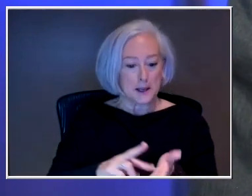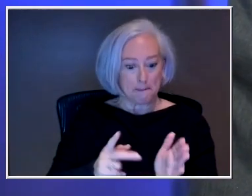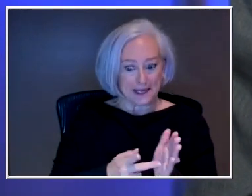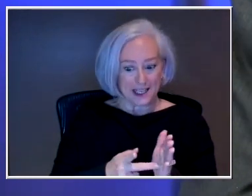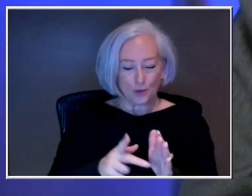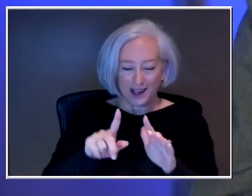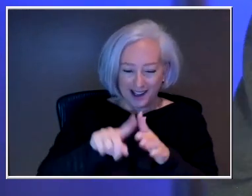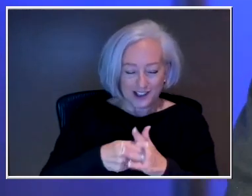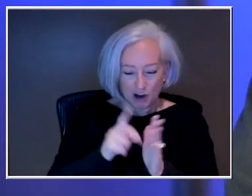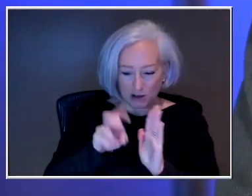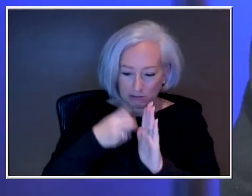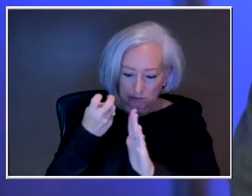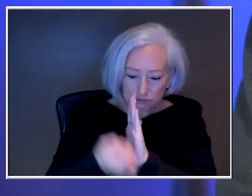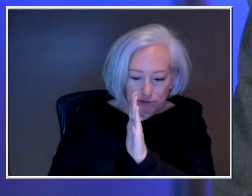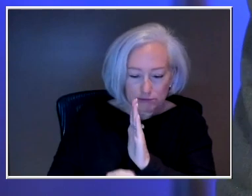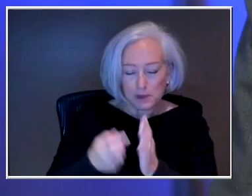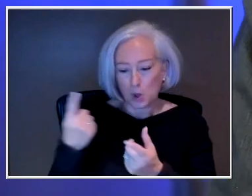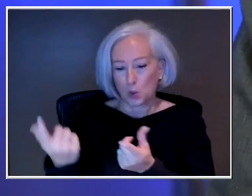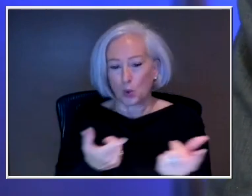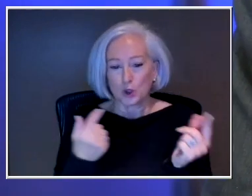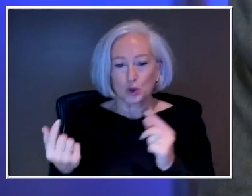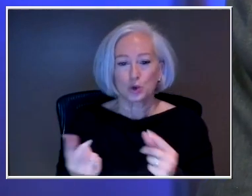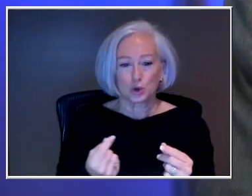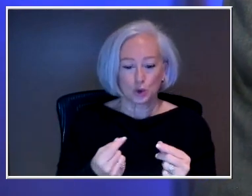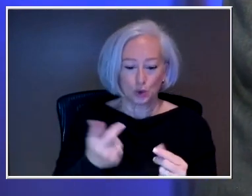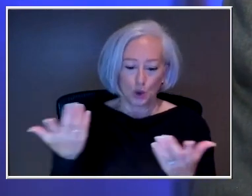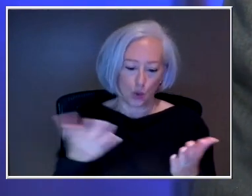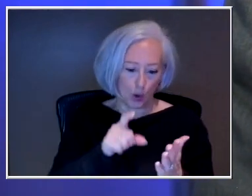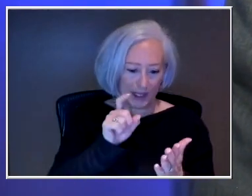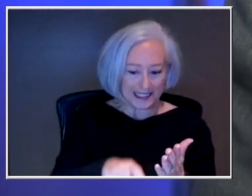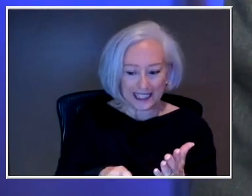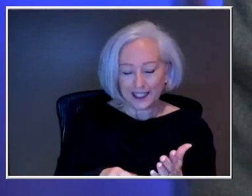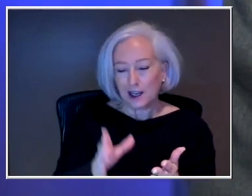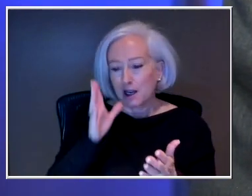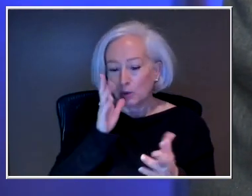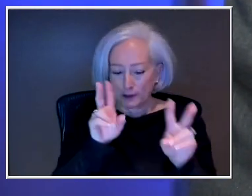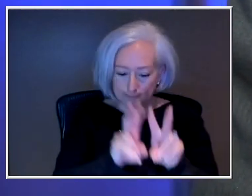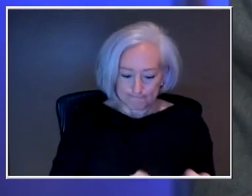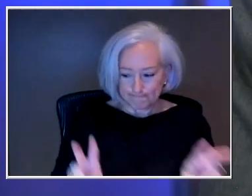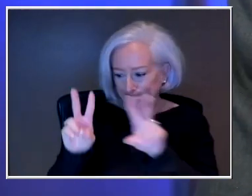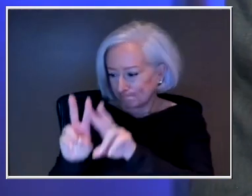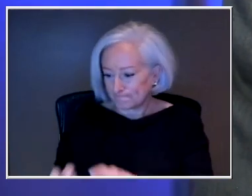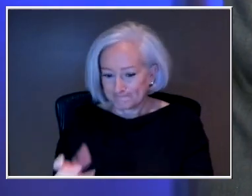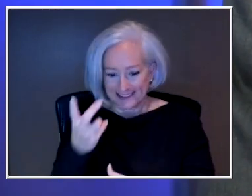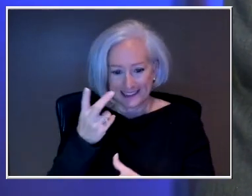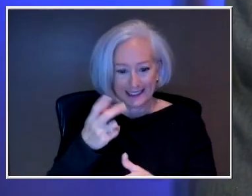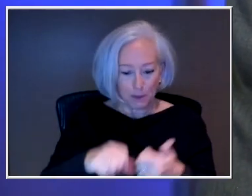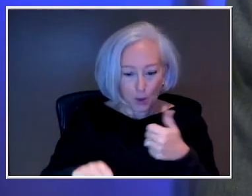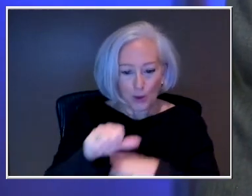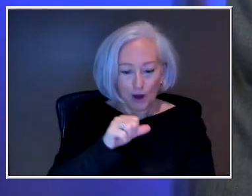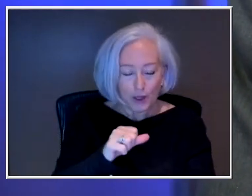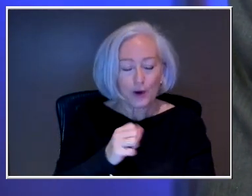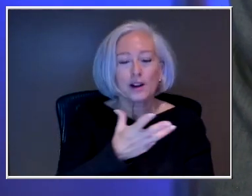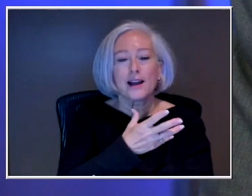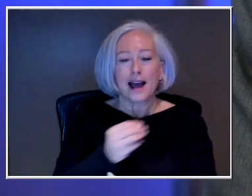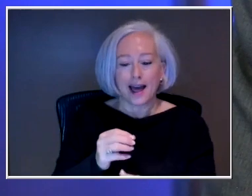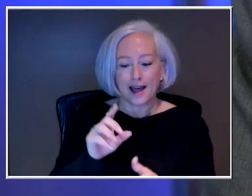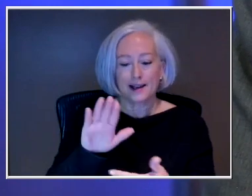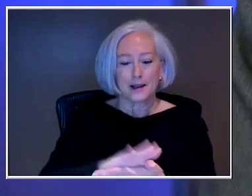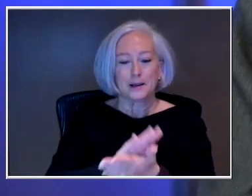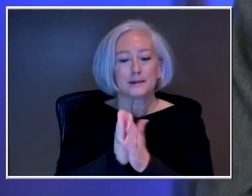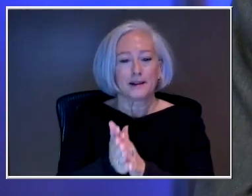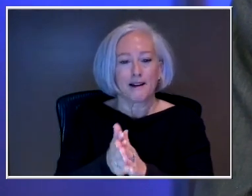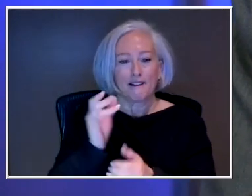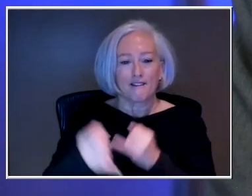due diligence. We'll learn much more about each other, and that will then allow us to get to final agreements. We would imagine that'll take several months for us to get that